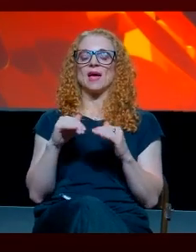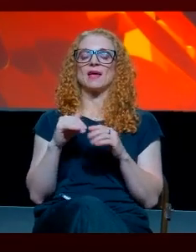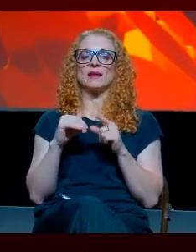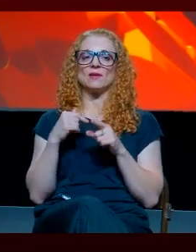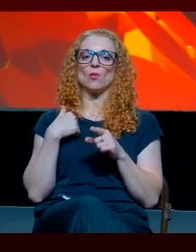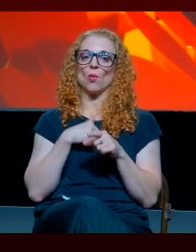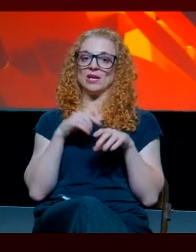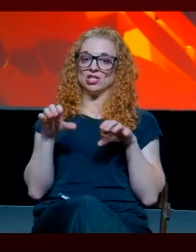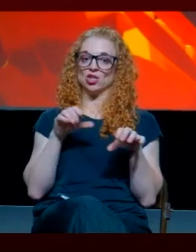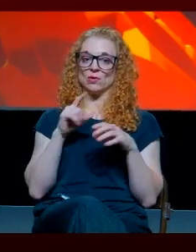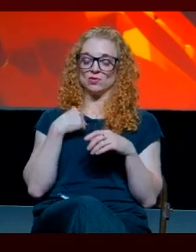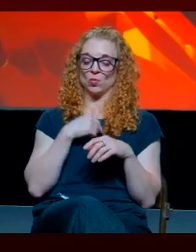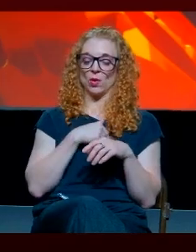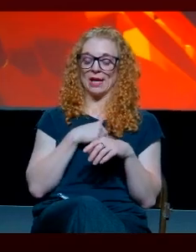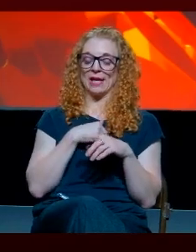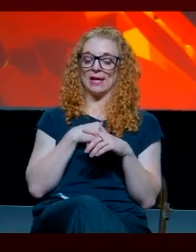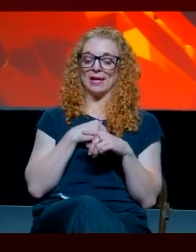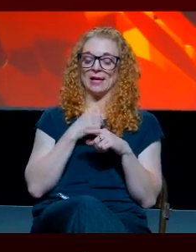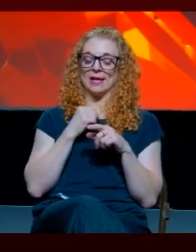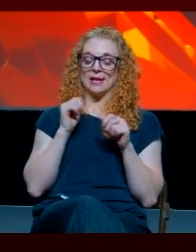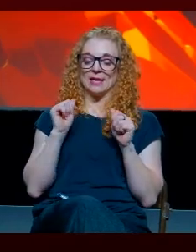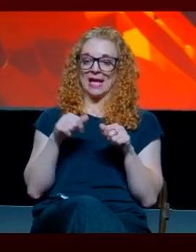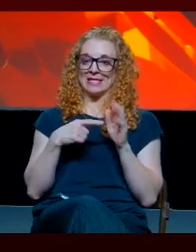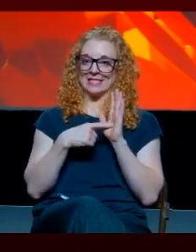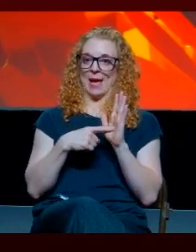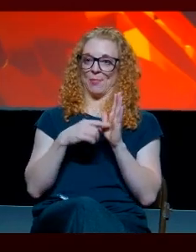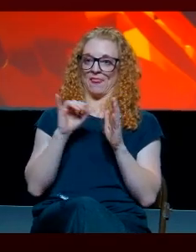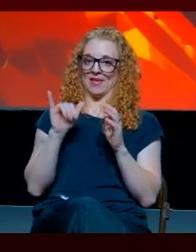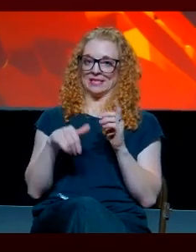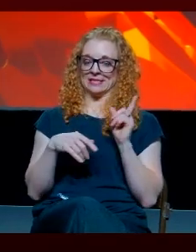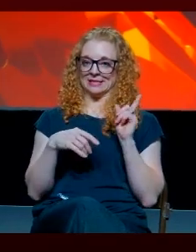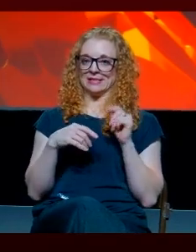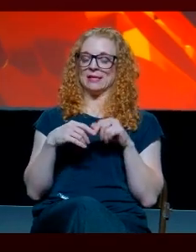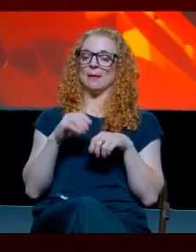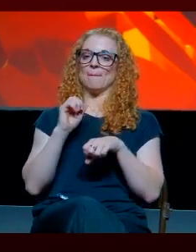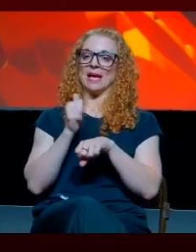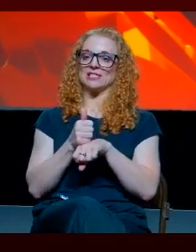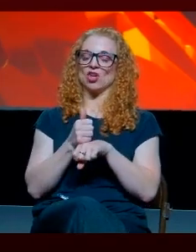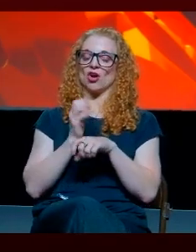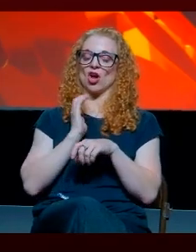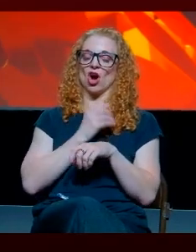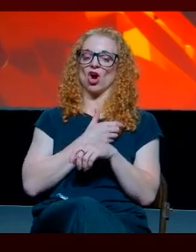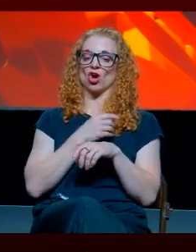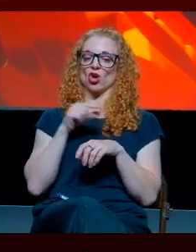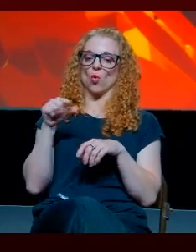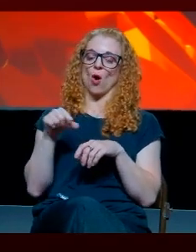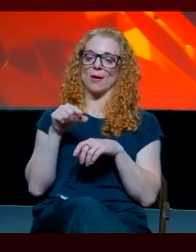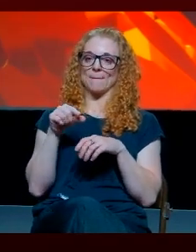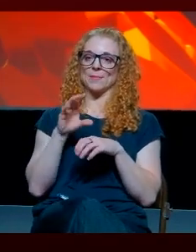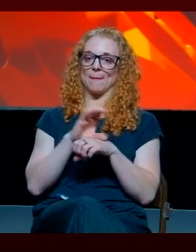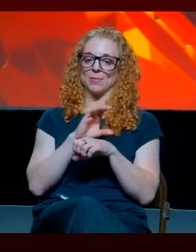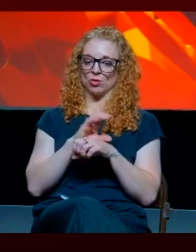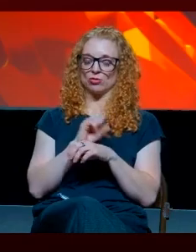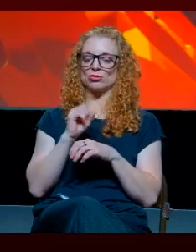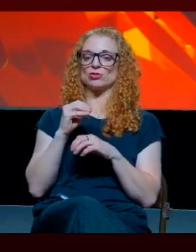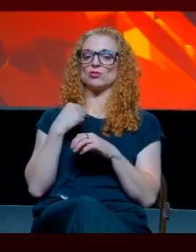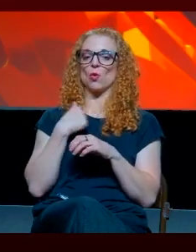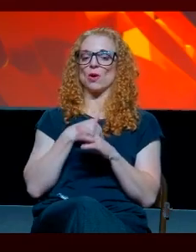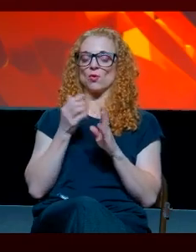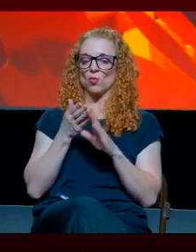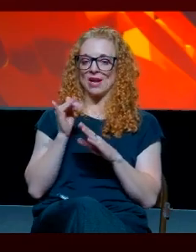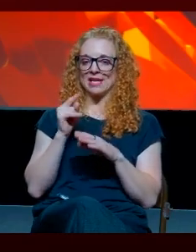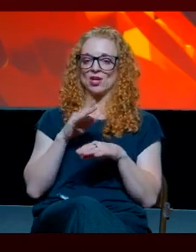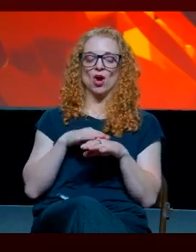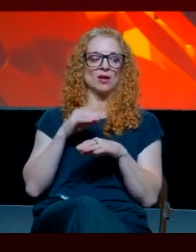what we do is we essentially sample this based on our quantum computer. So we run it on the